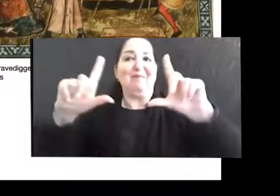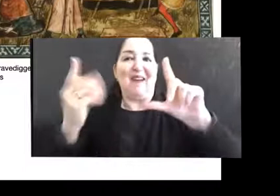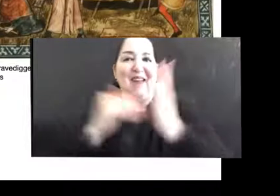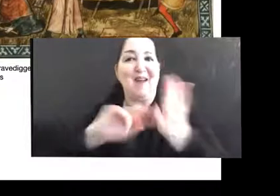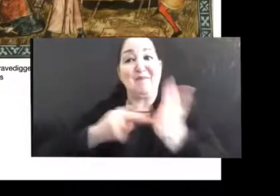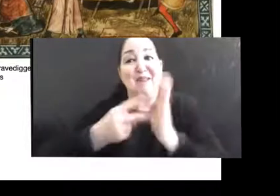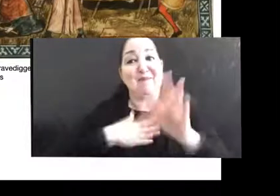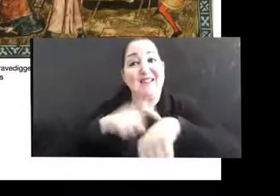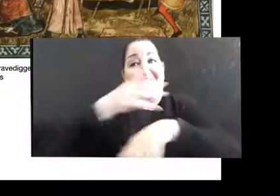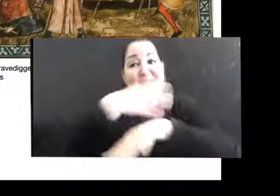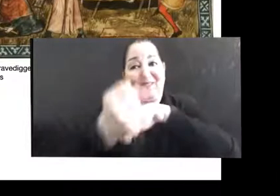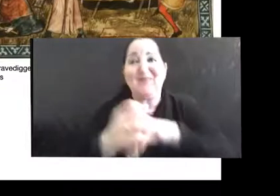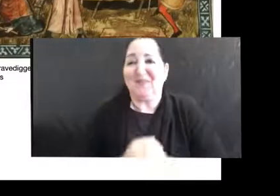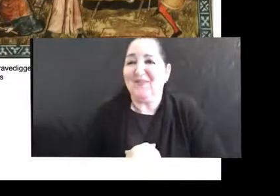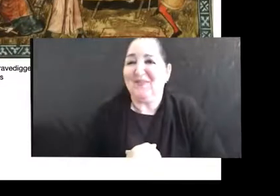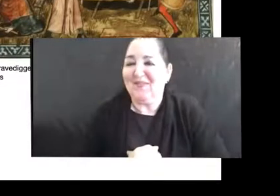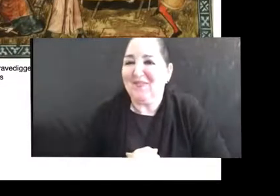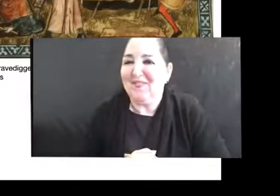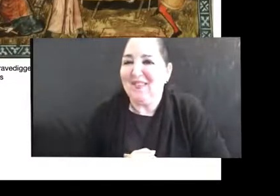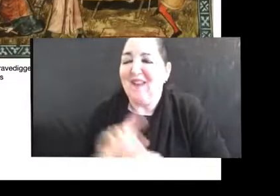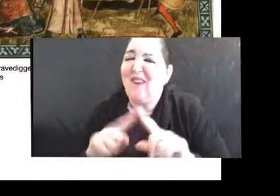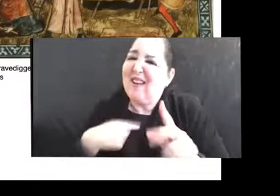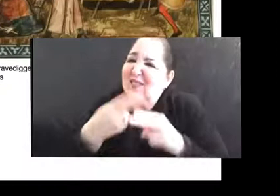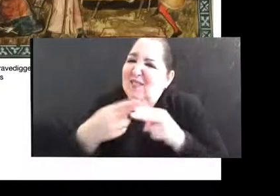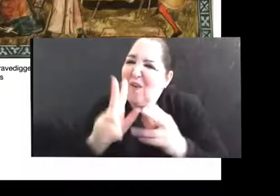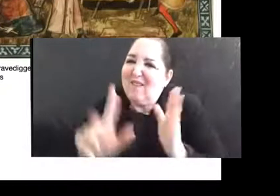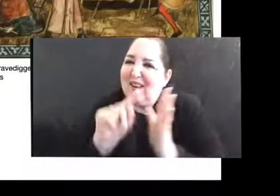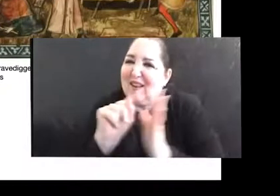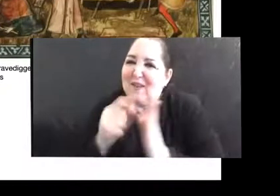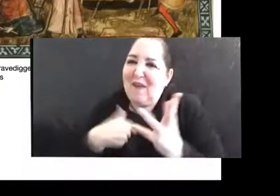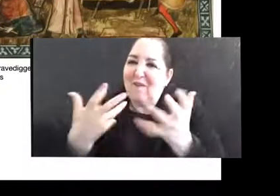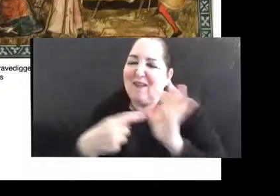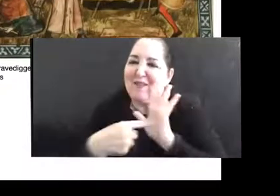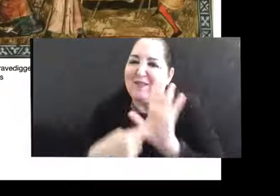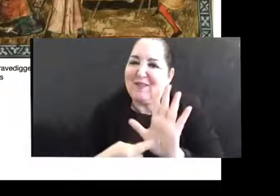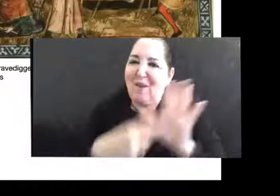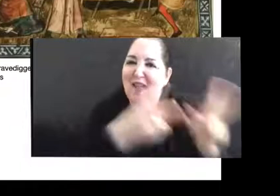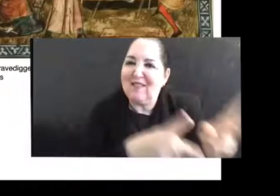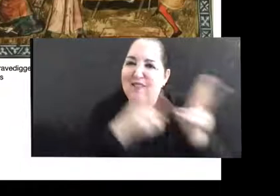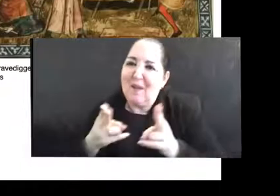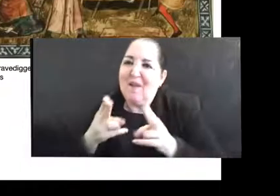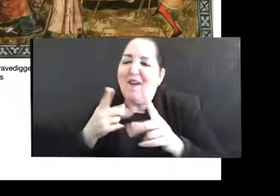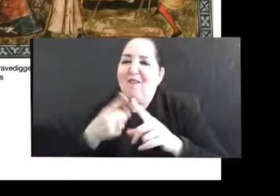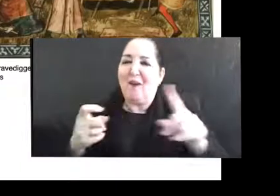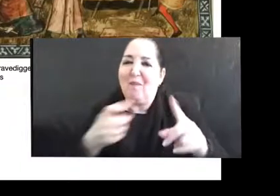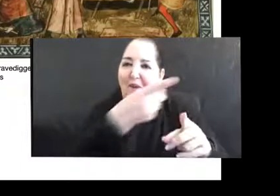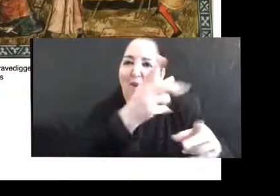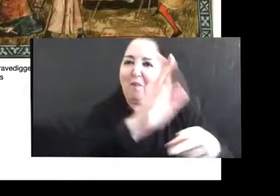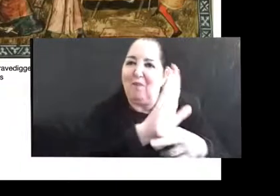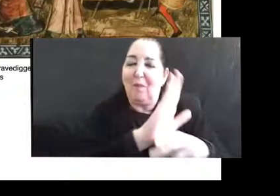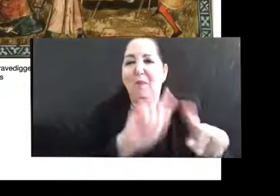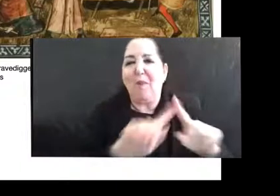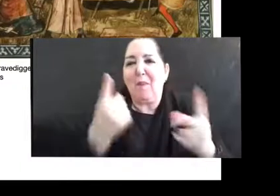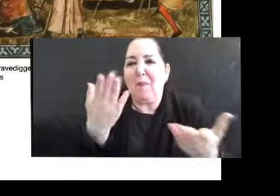done. But I had a short video that I wanted to show, which is an extract of a film,